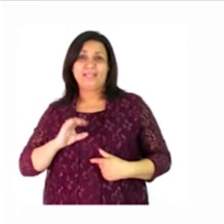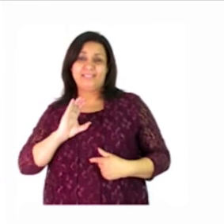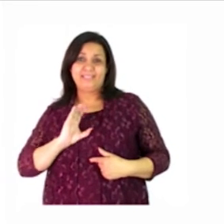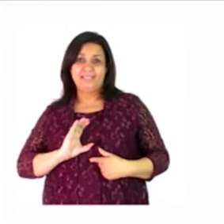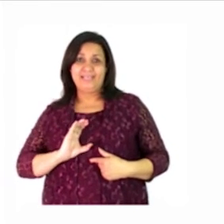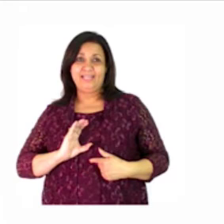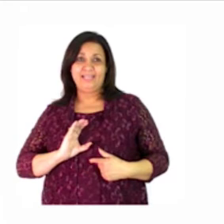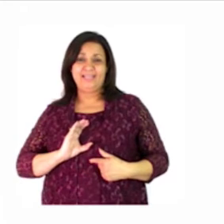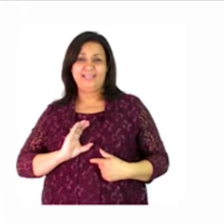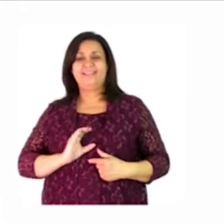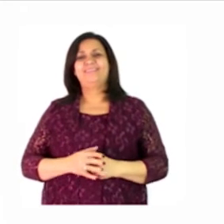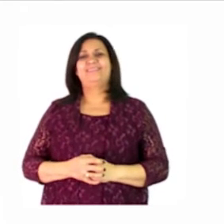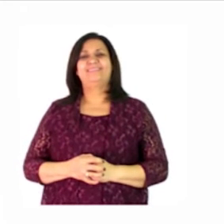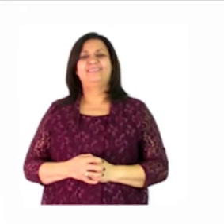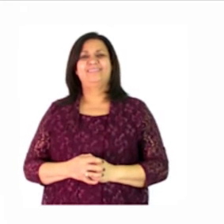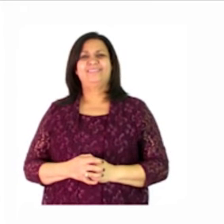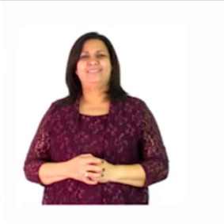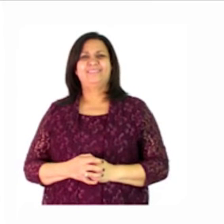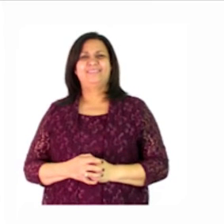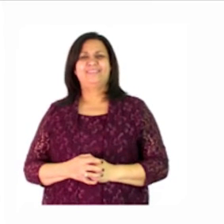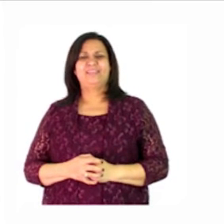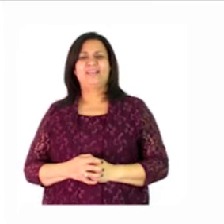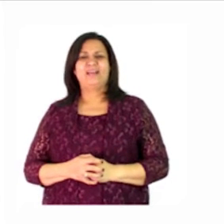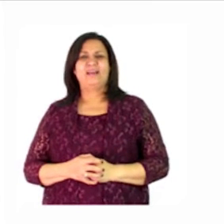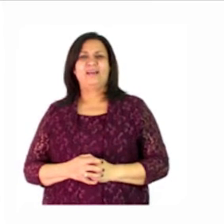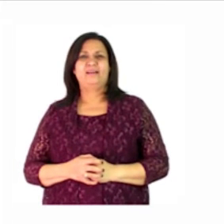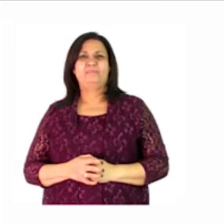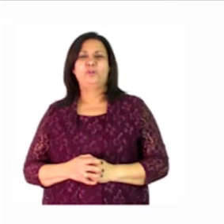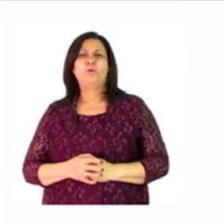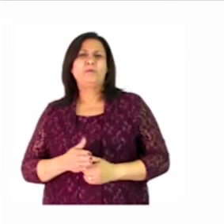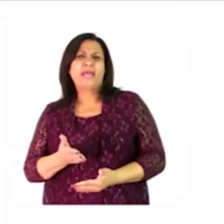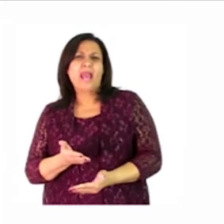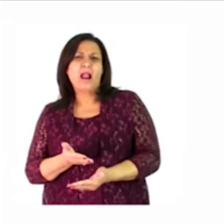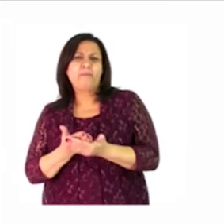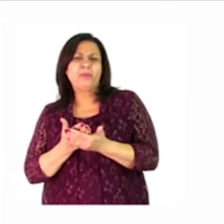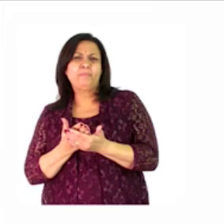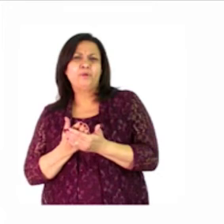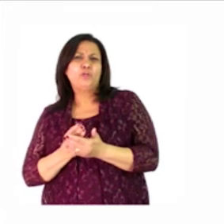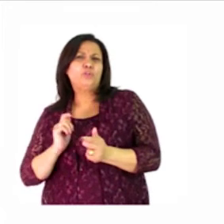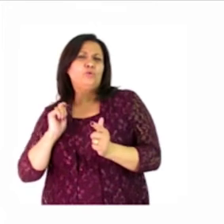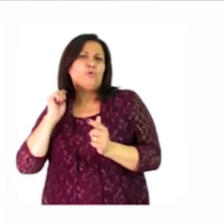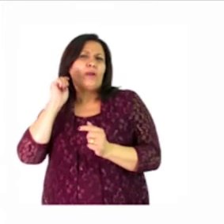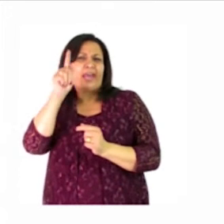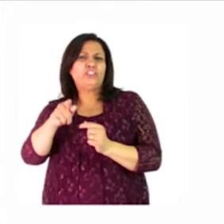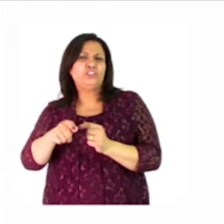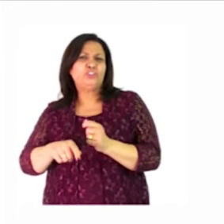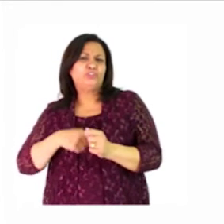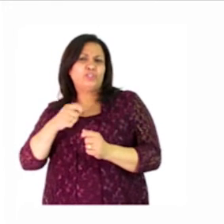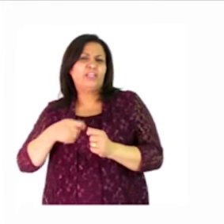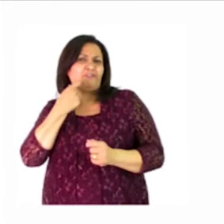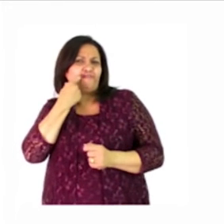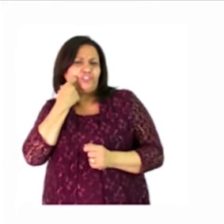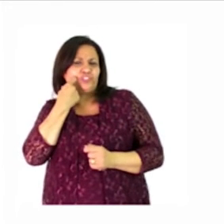fisherman Casey. Now we would like to help them to catch the fish. Let's start